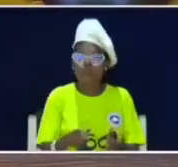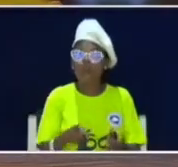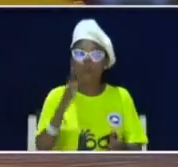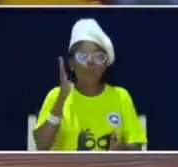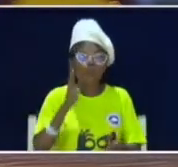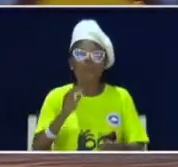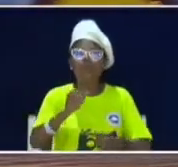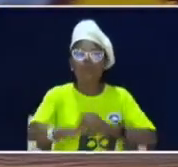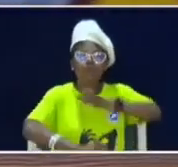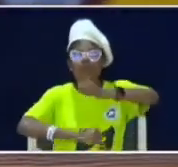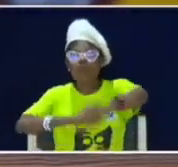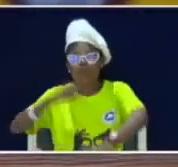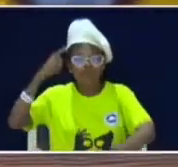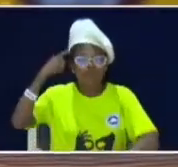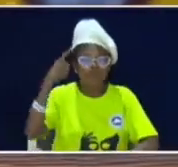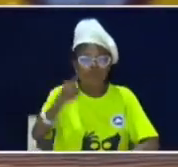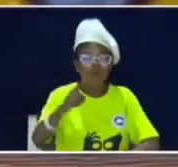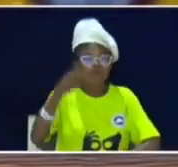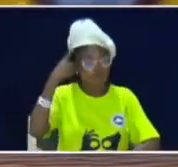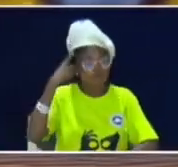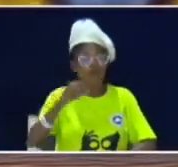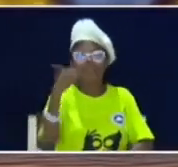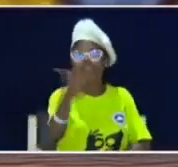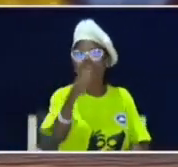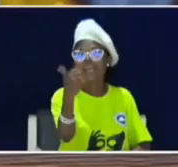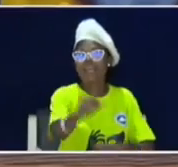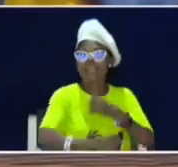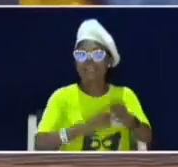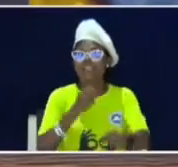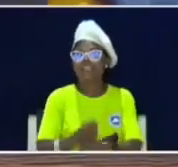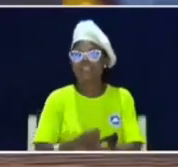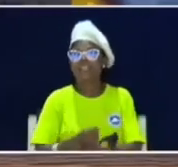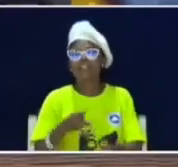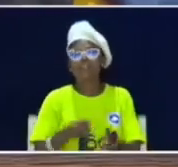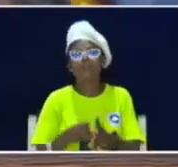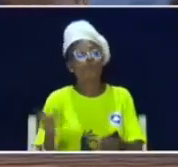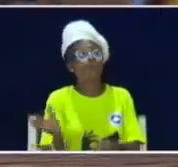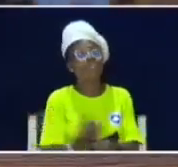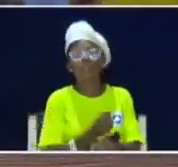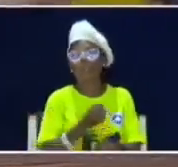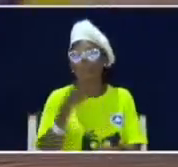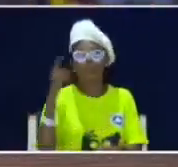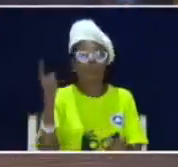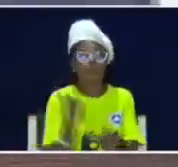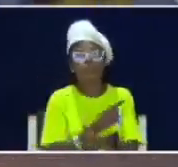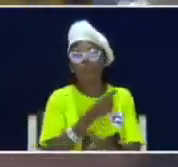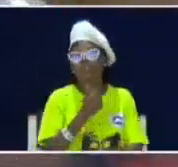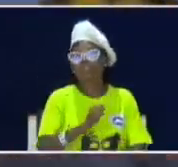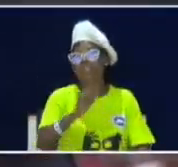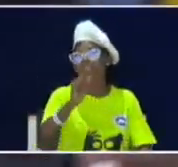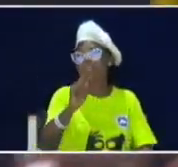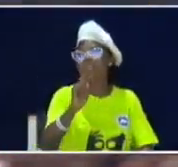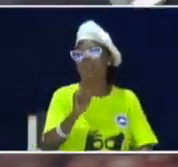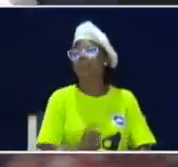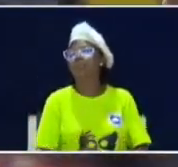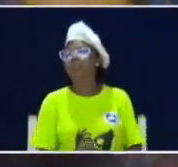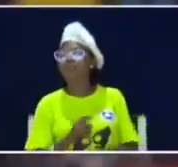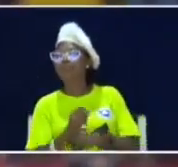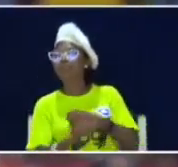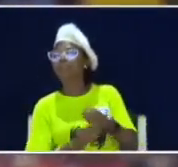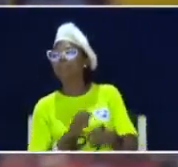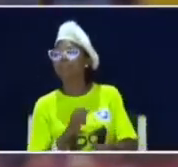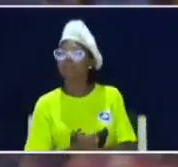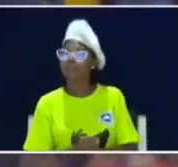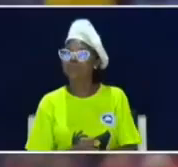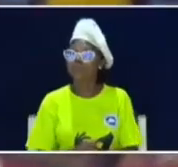months. Why? Because you are not working on banking on your strength. It is the eagle himself that is carrying you. So